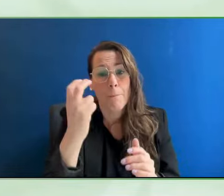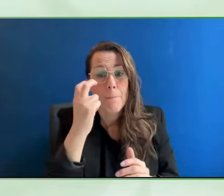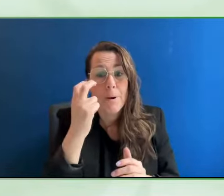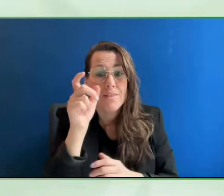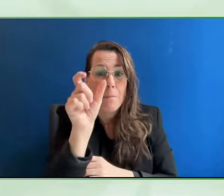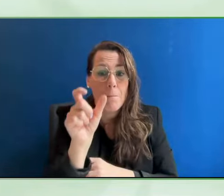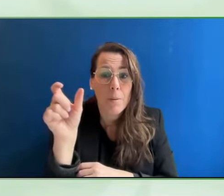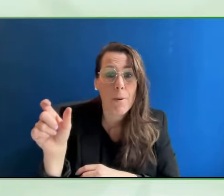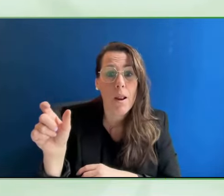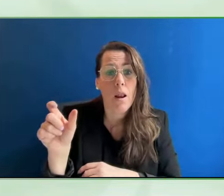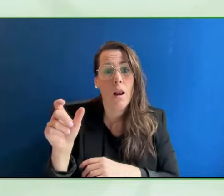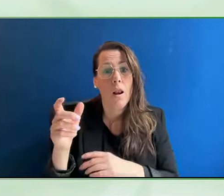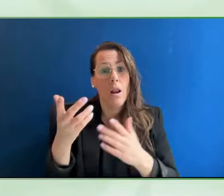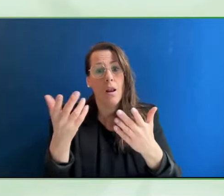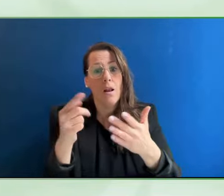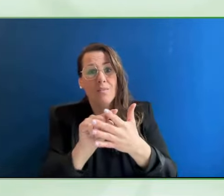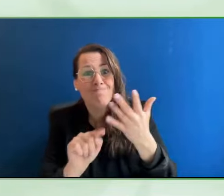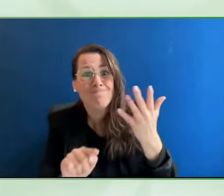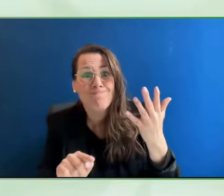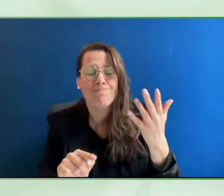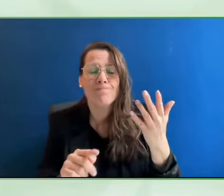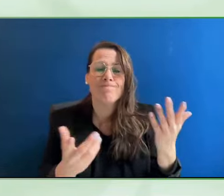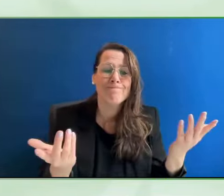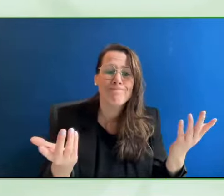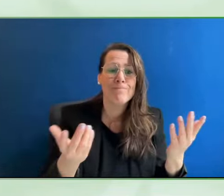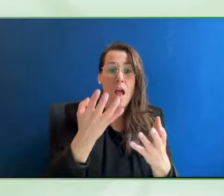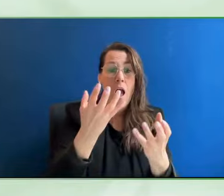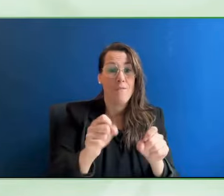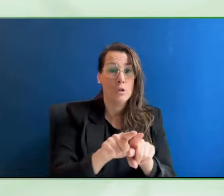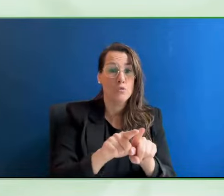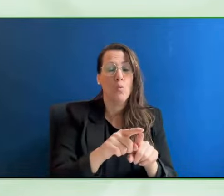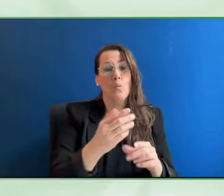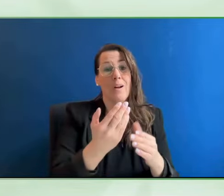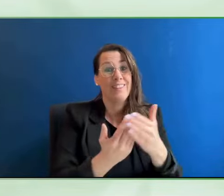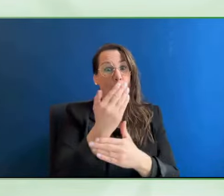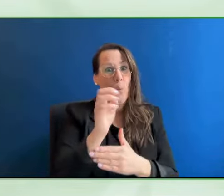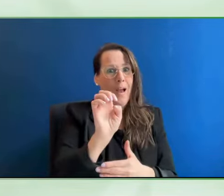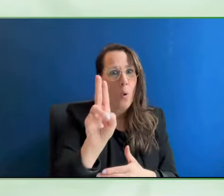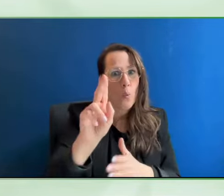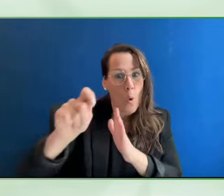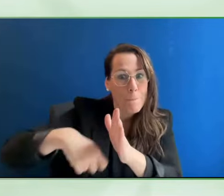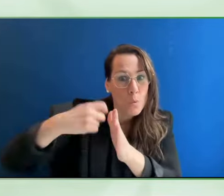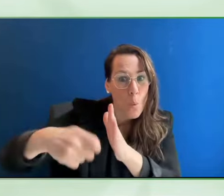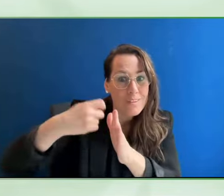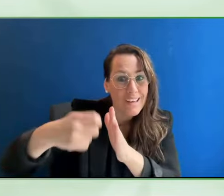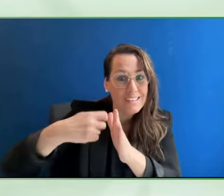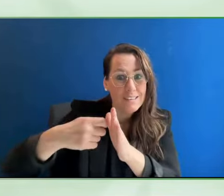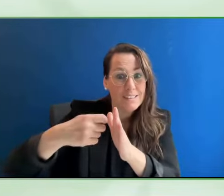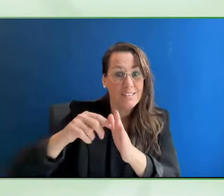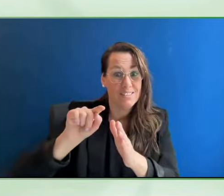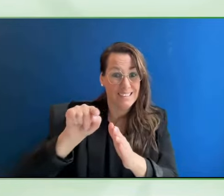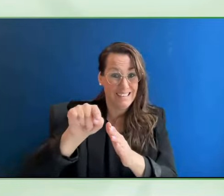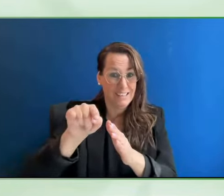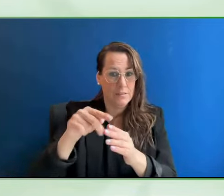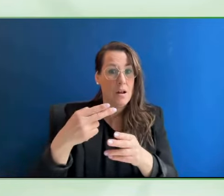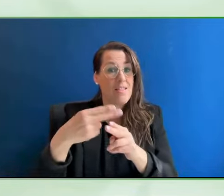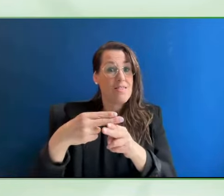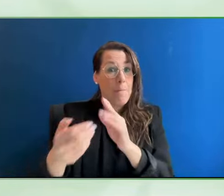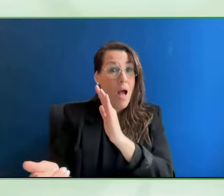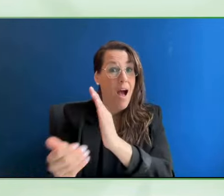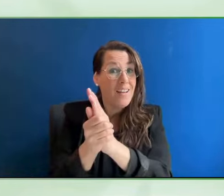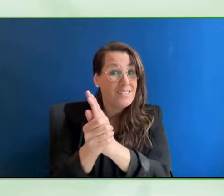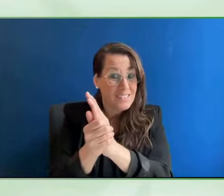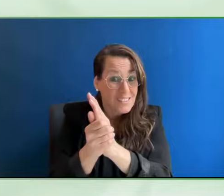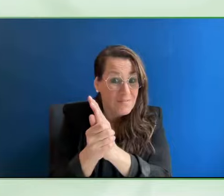are partners from Austria, Catalonia, Italy, Latvia, Slovenia. And this project seeks to